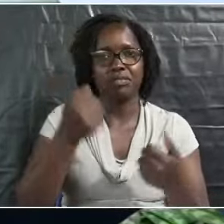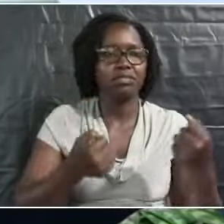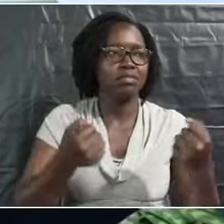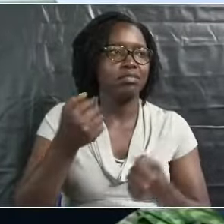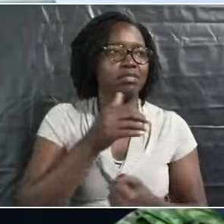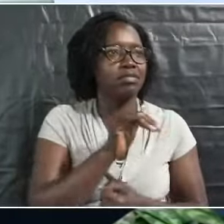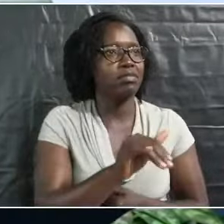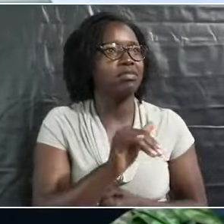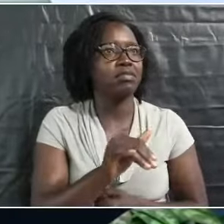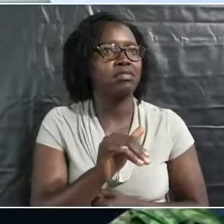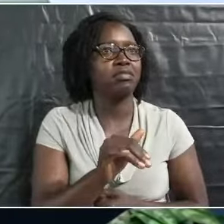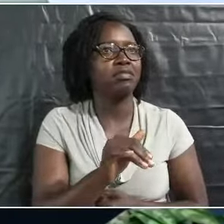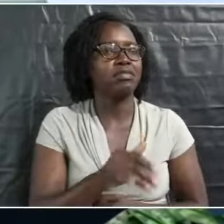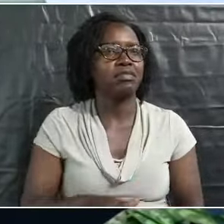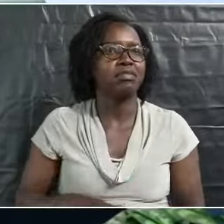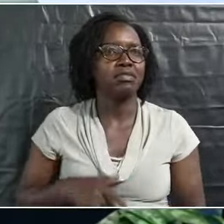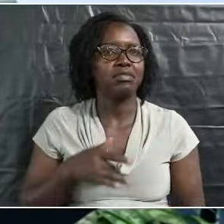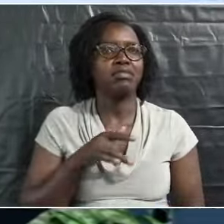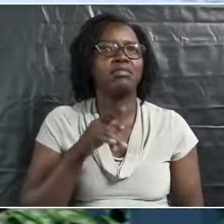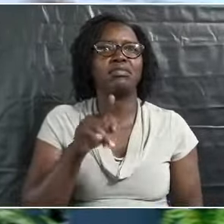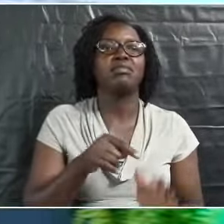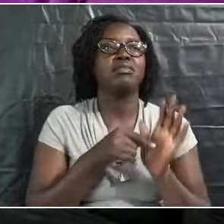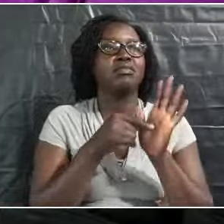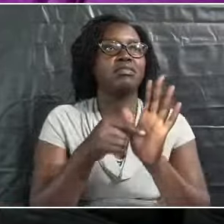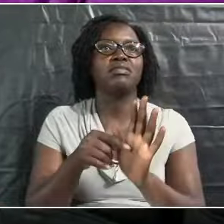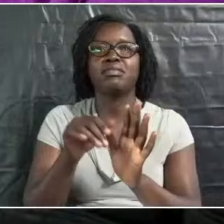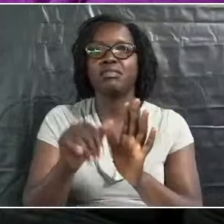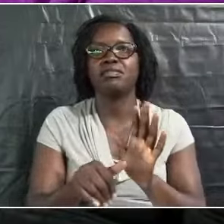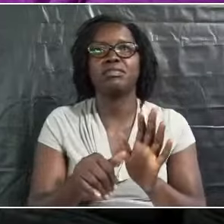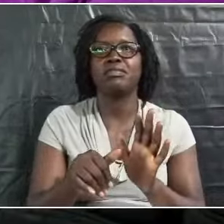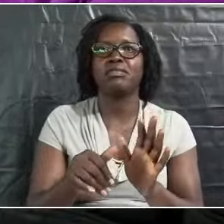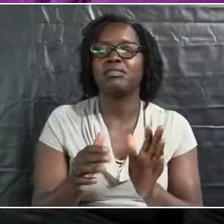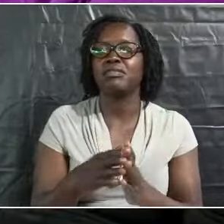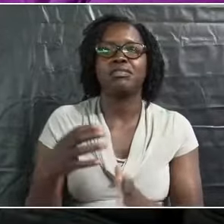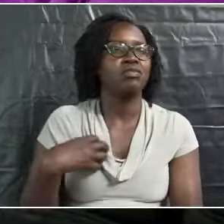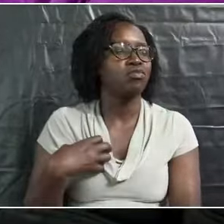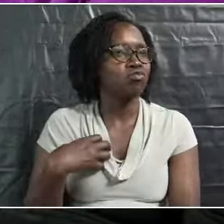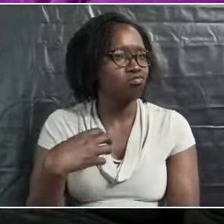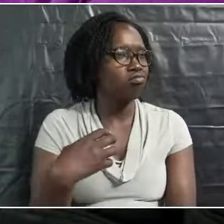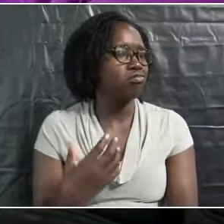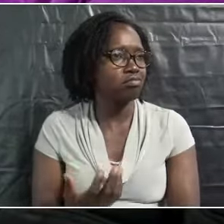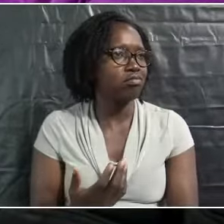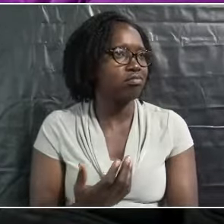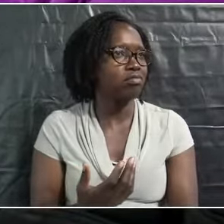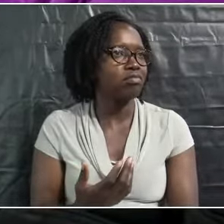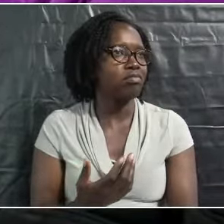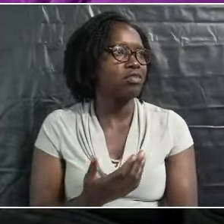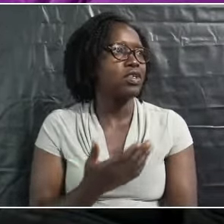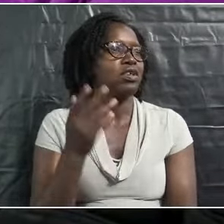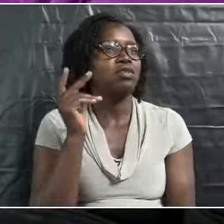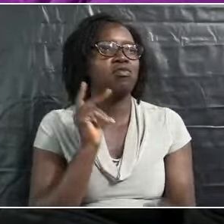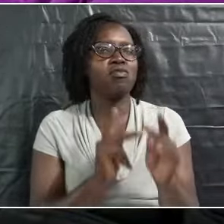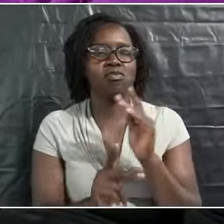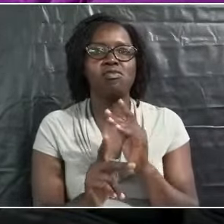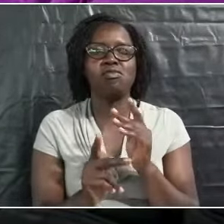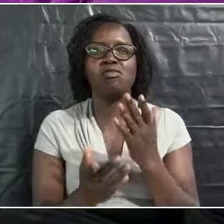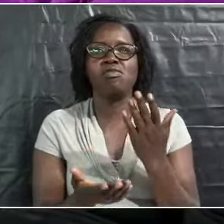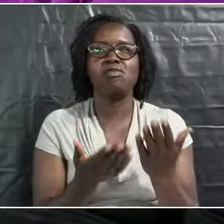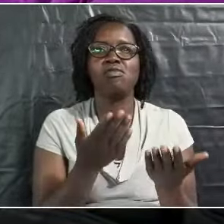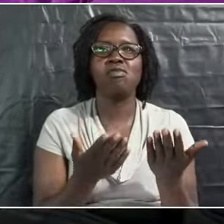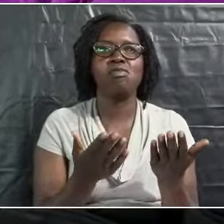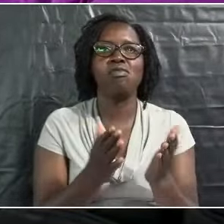that they feel they need to show off that they are somebody. You see, you are in this particular profession. Maybe you are